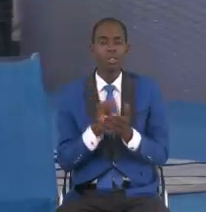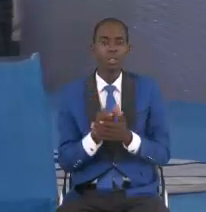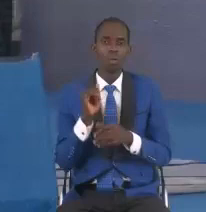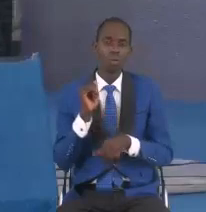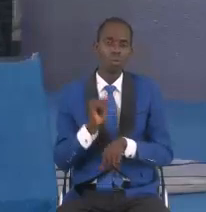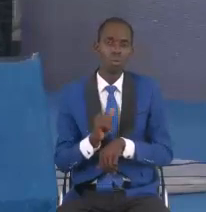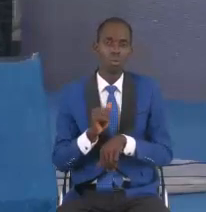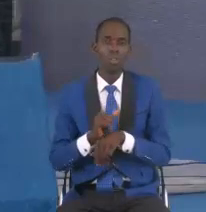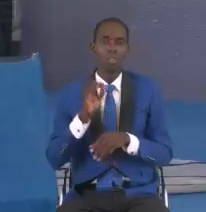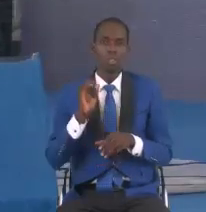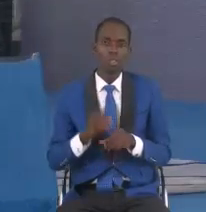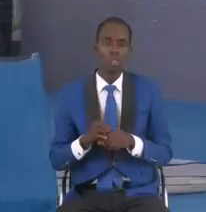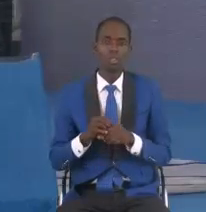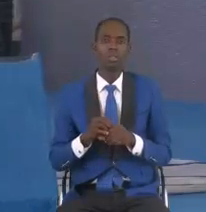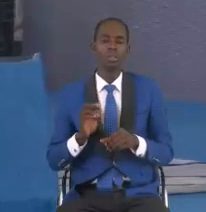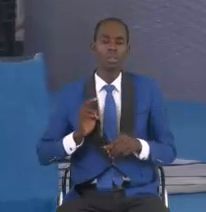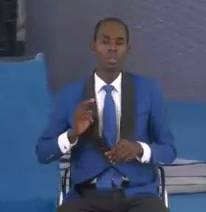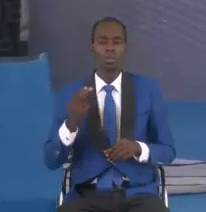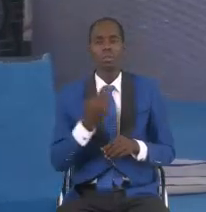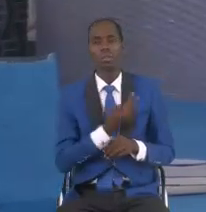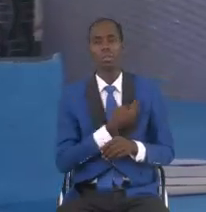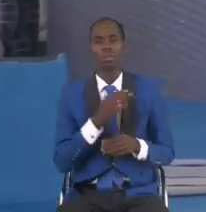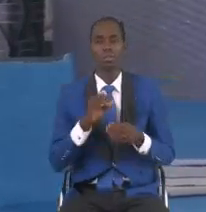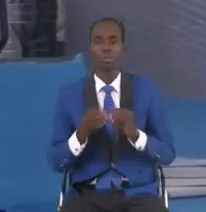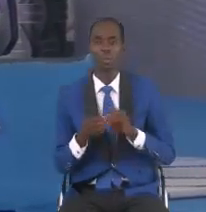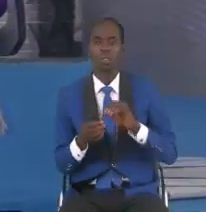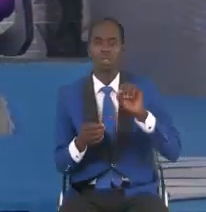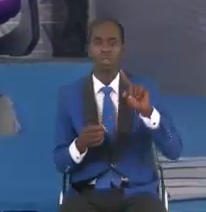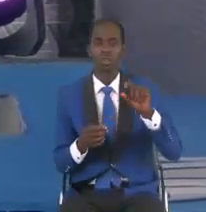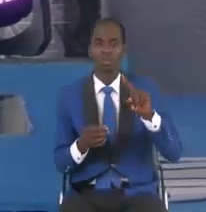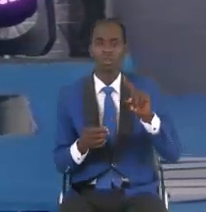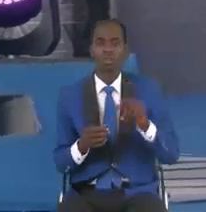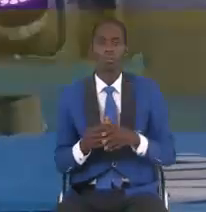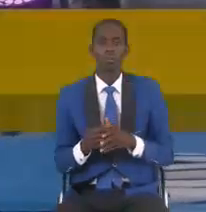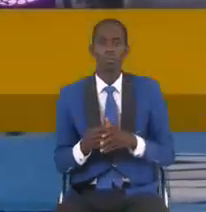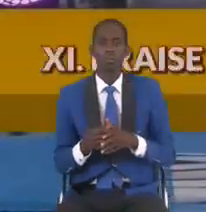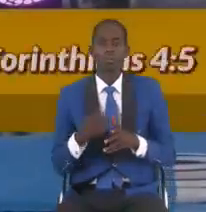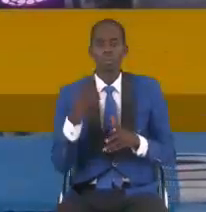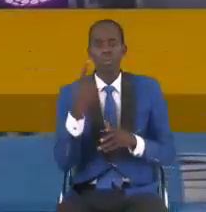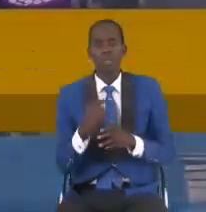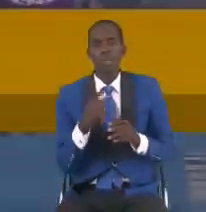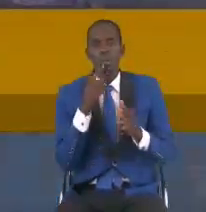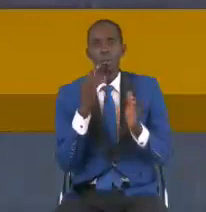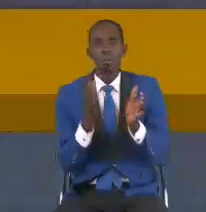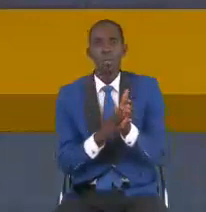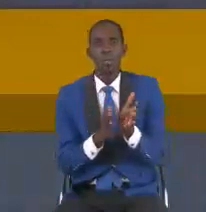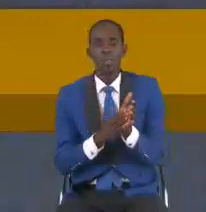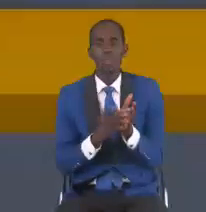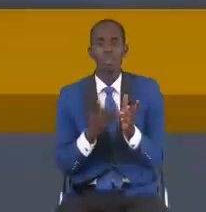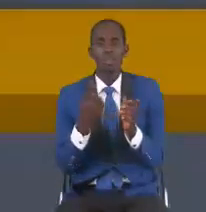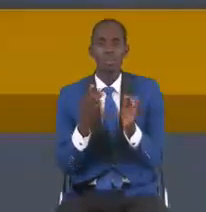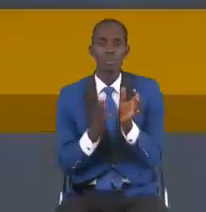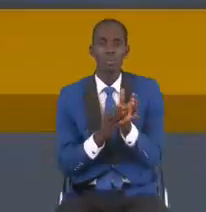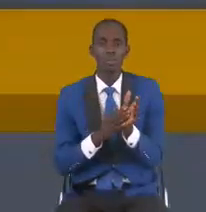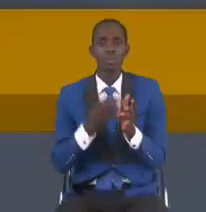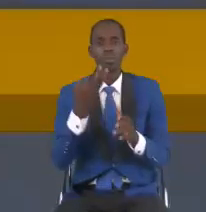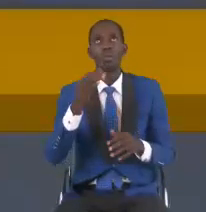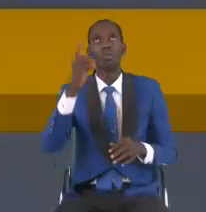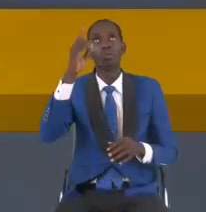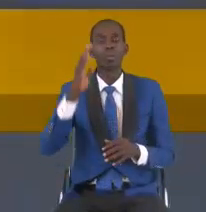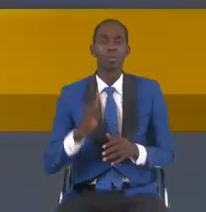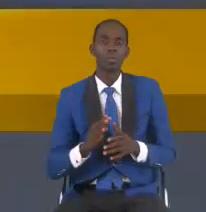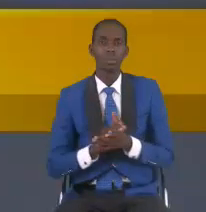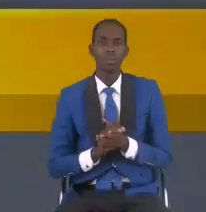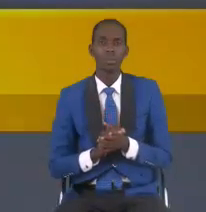worketh in us. Number 11 is the praise of God. A praise of God.